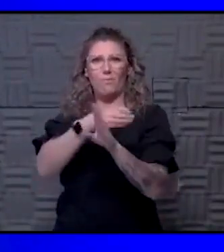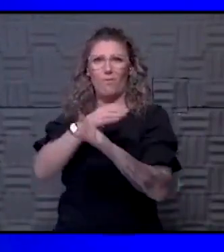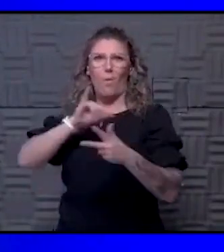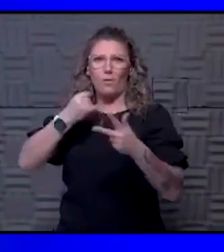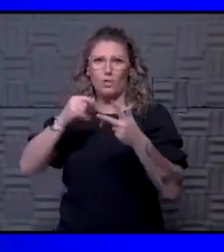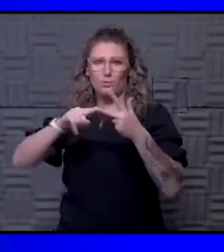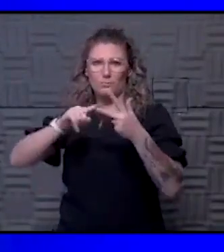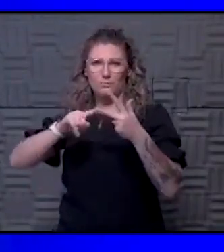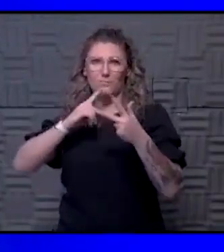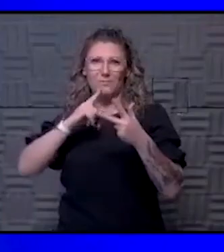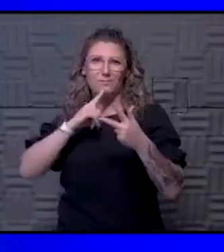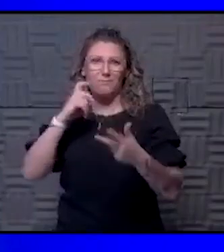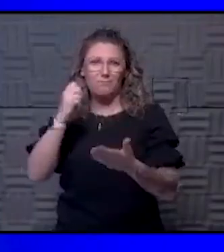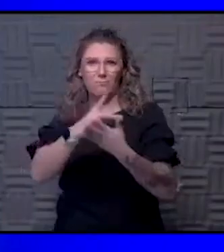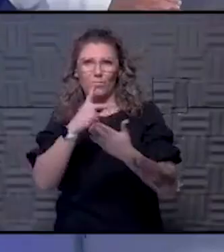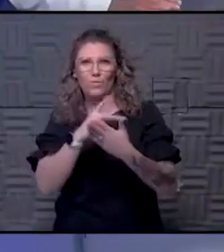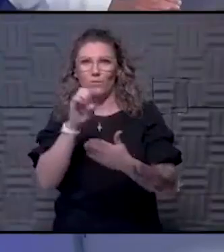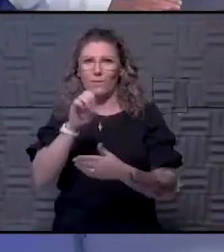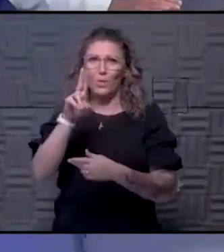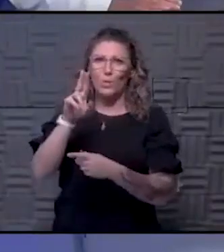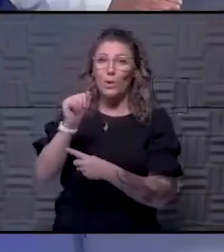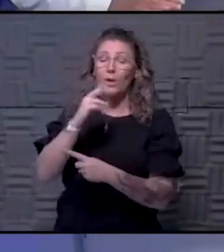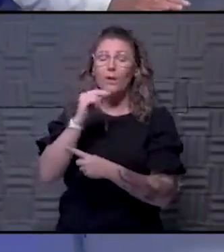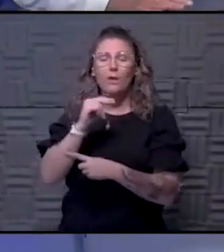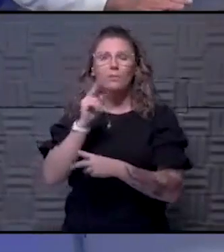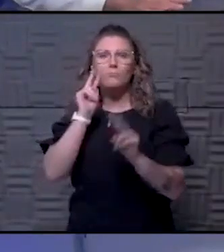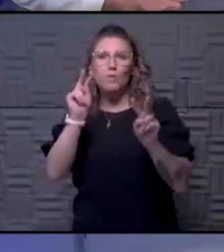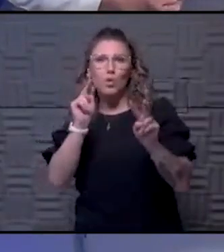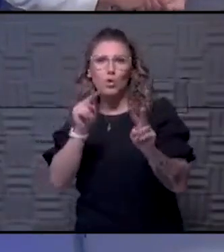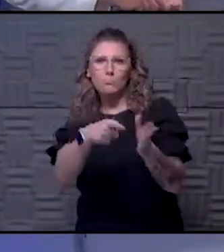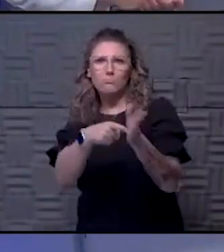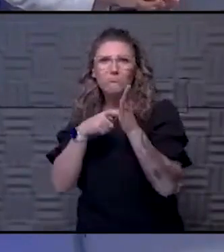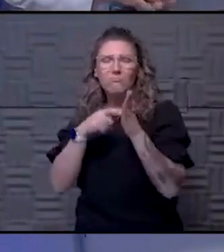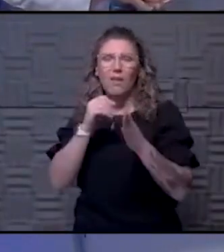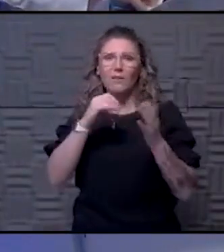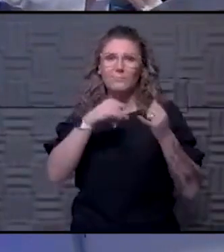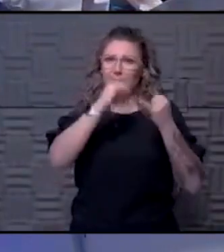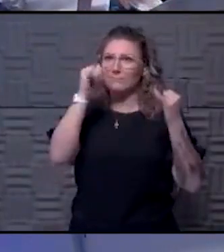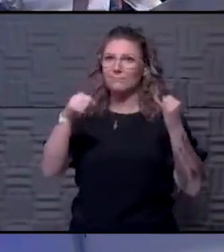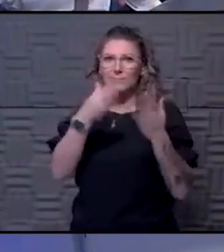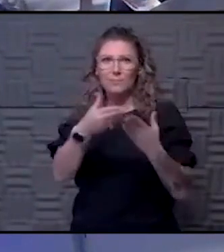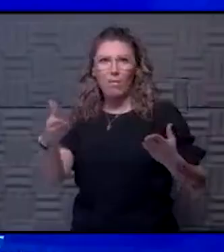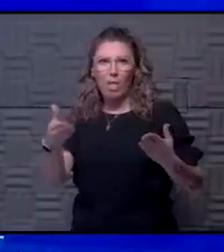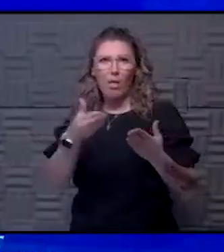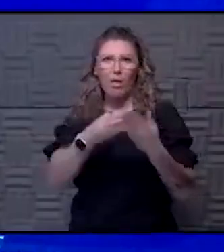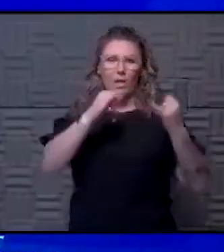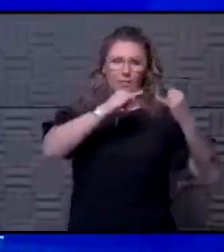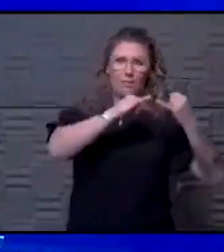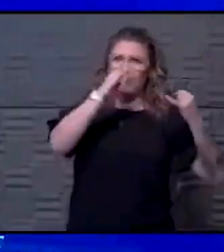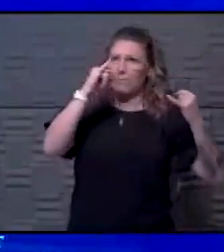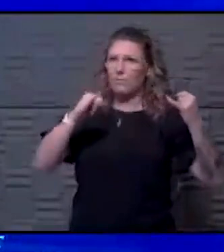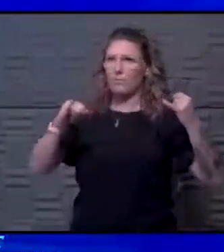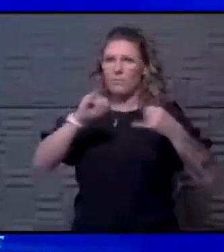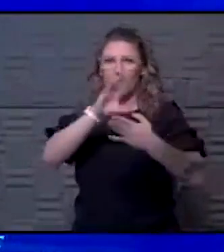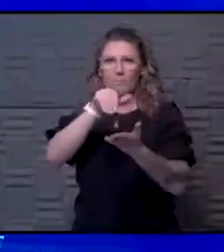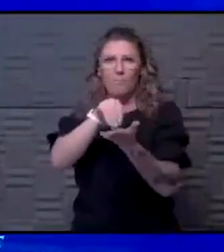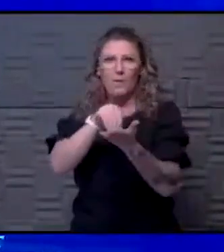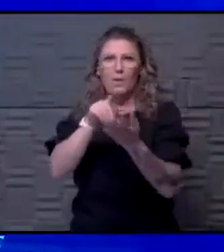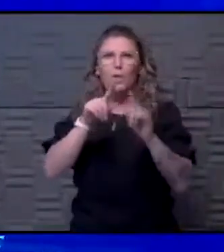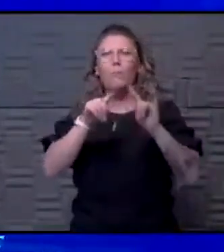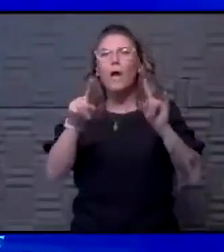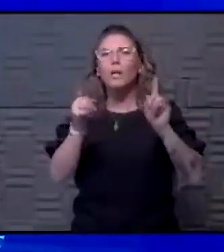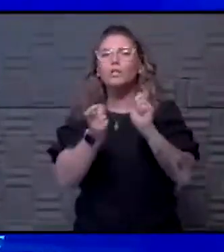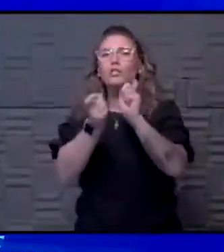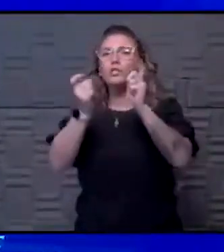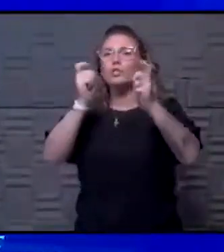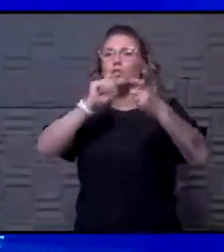was granted an EUA. And just to say, if you looked at the demand curve and the supply curve here in the last, we're right in the midst of it, but it's shifting.